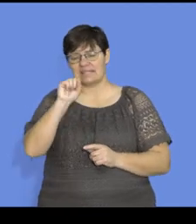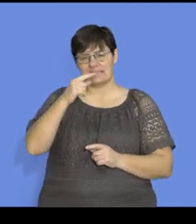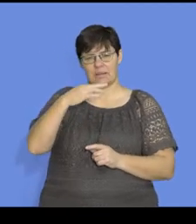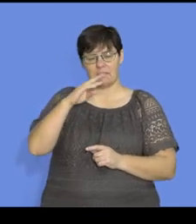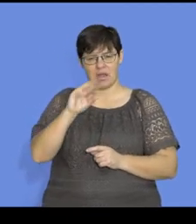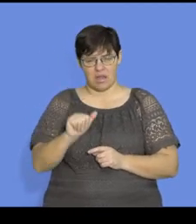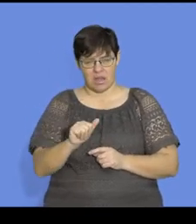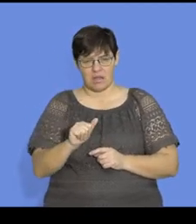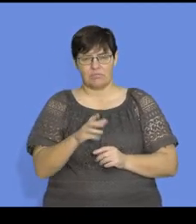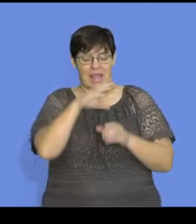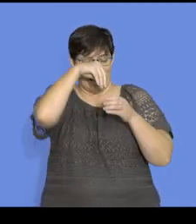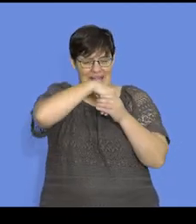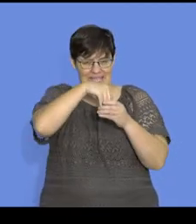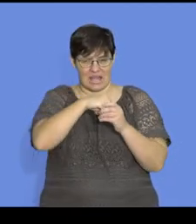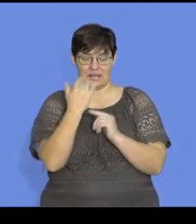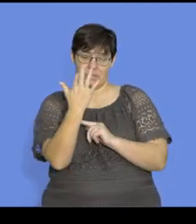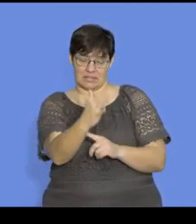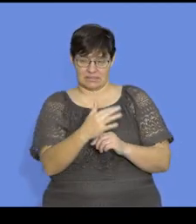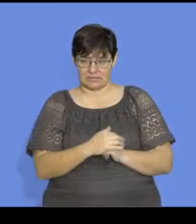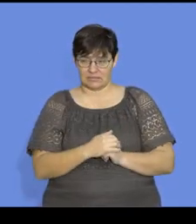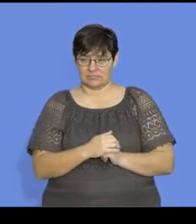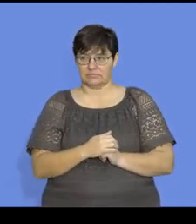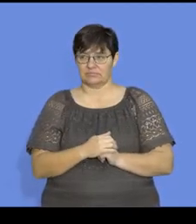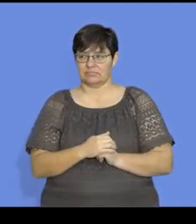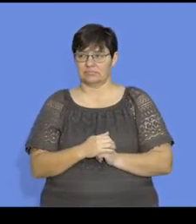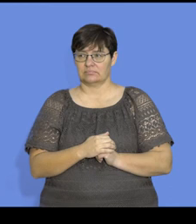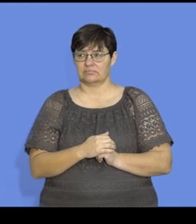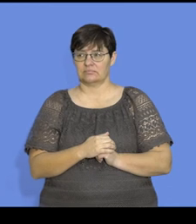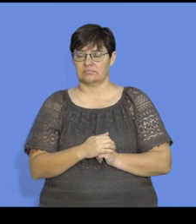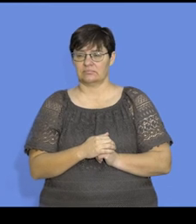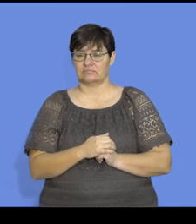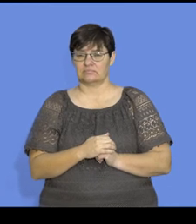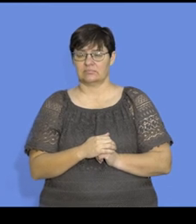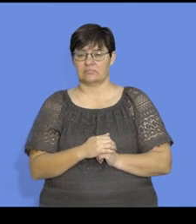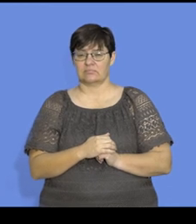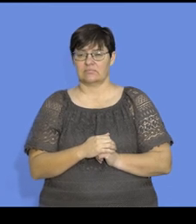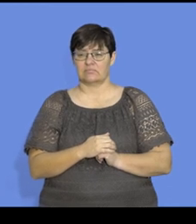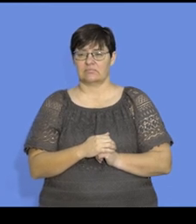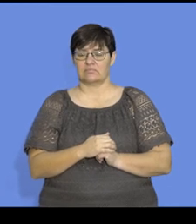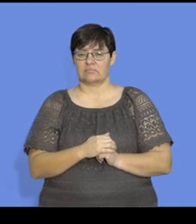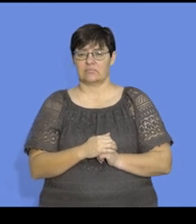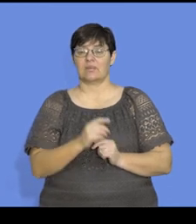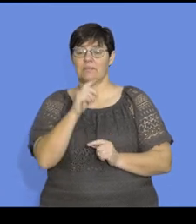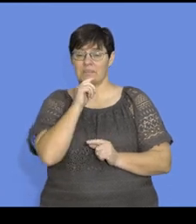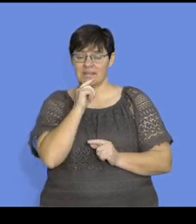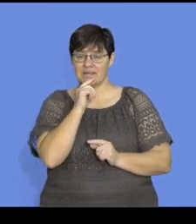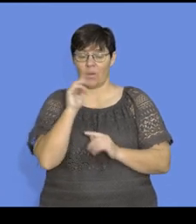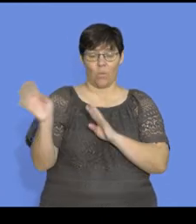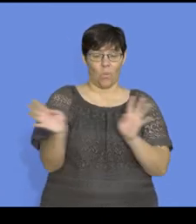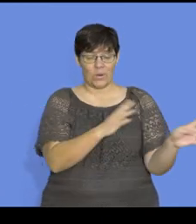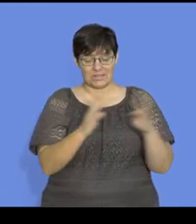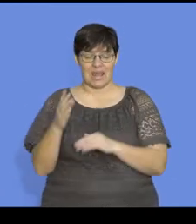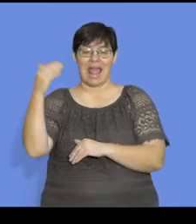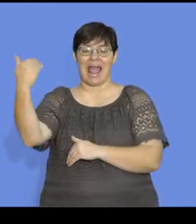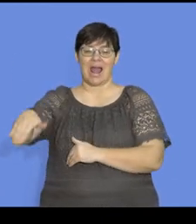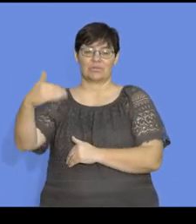all inside the plant. Right, the anthers, would be outside. They'd